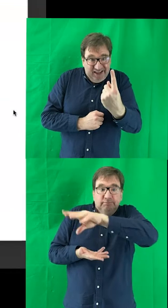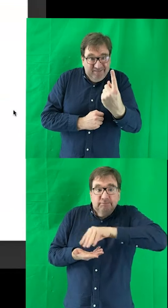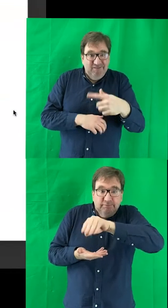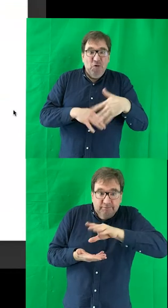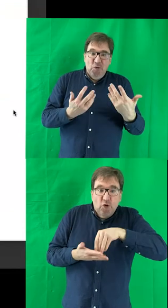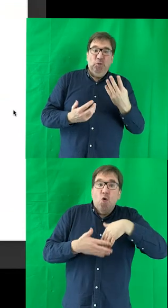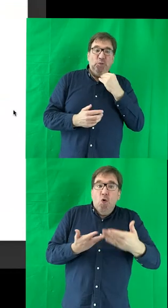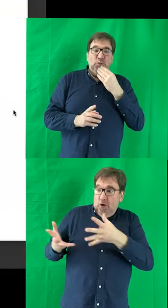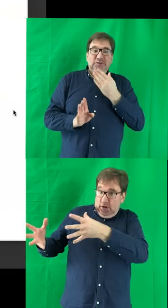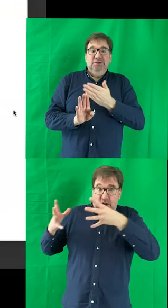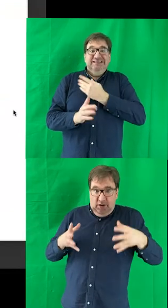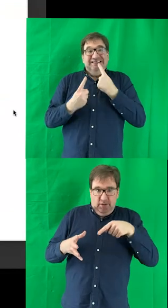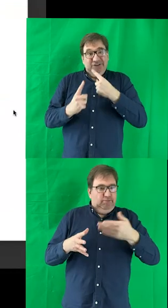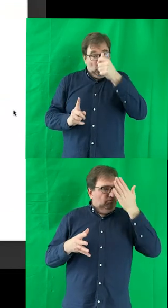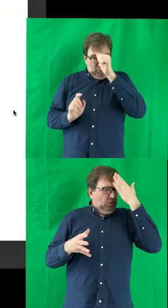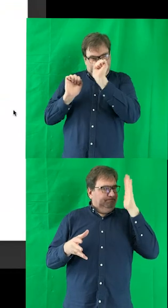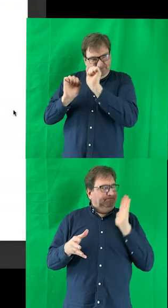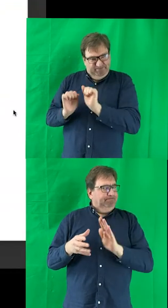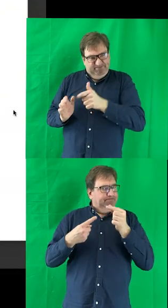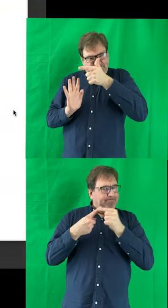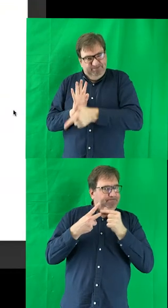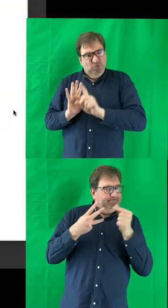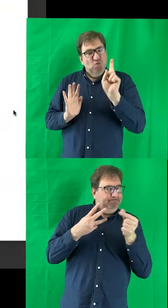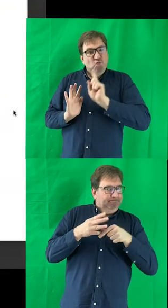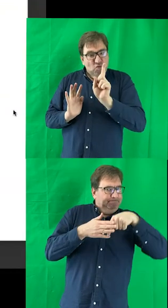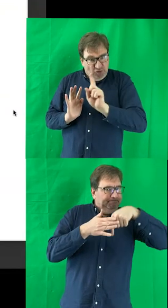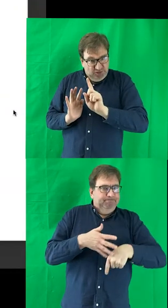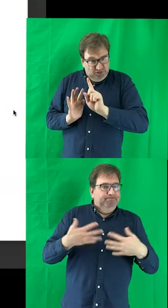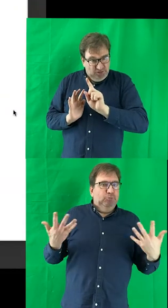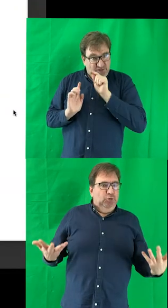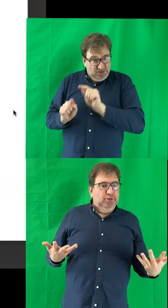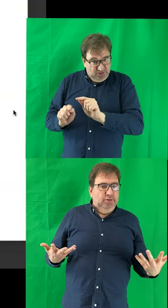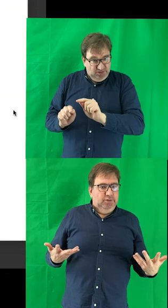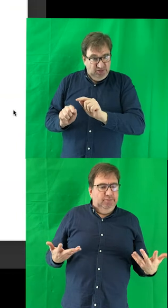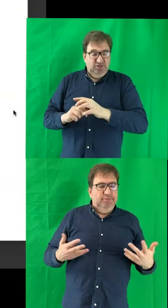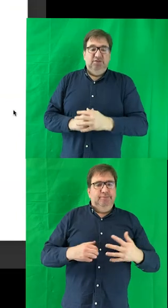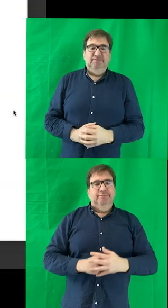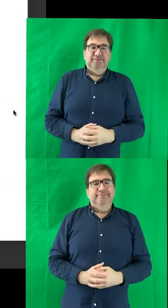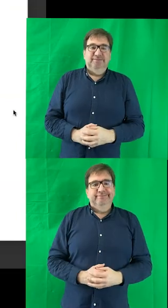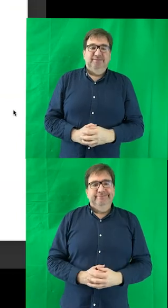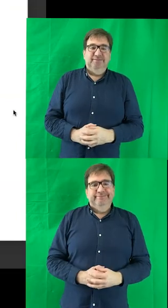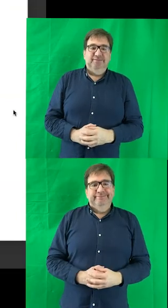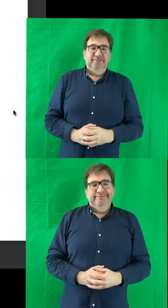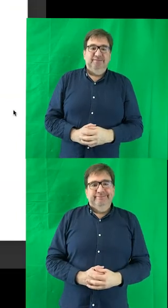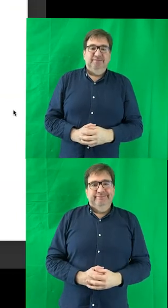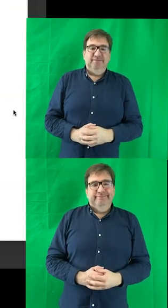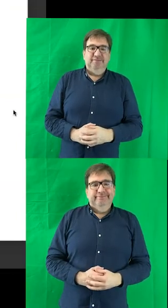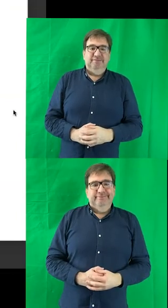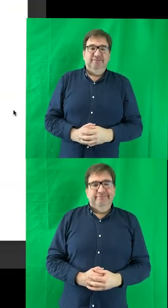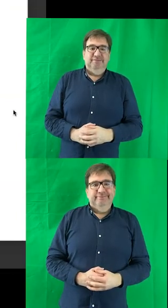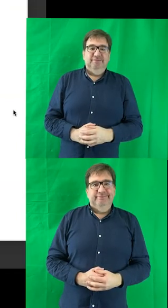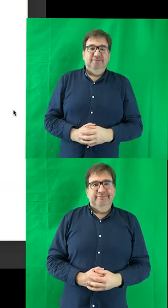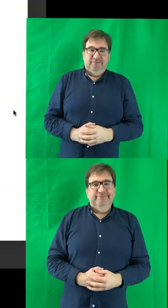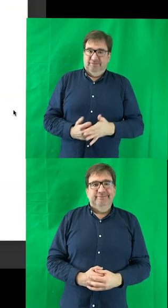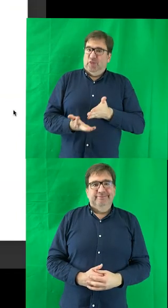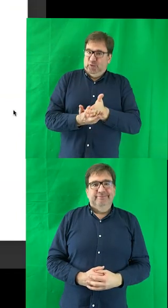yourself, or at least use pre-existing data and know about its precise